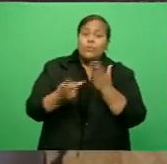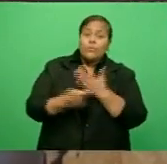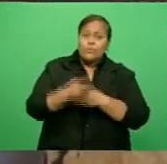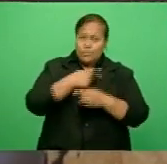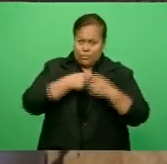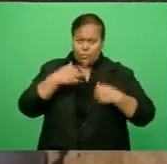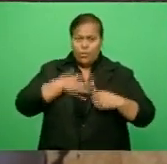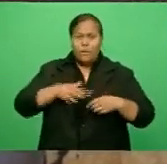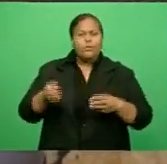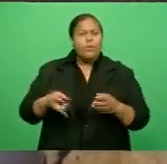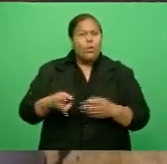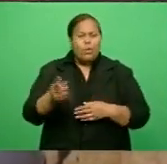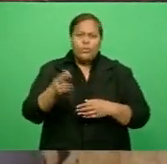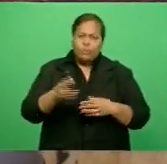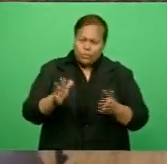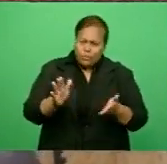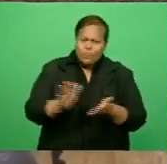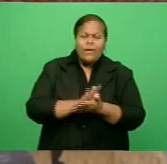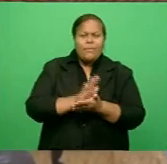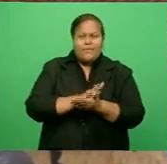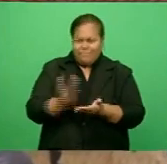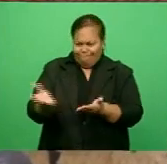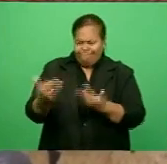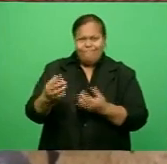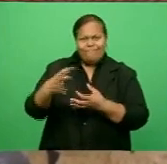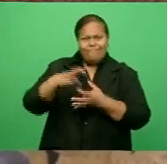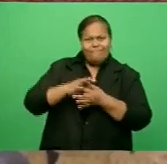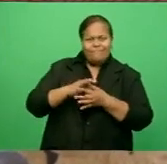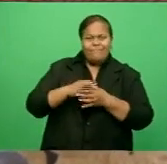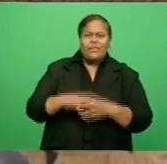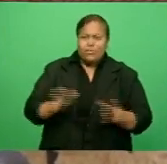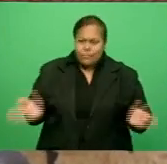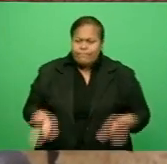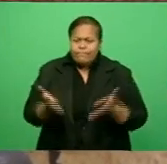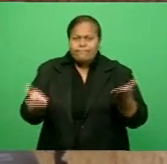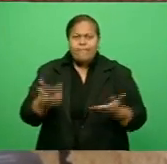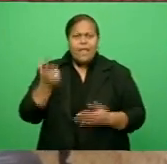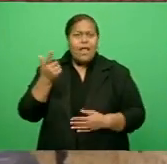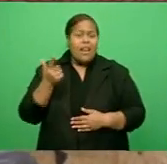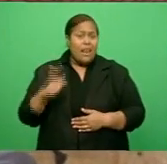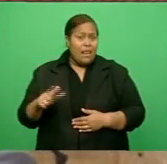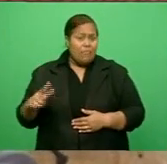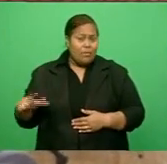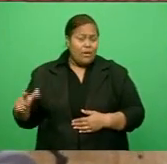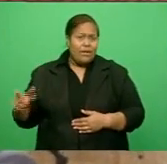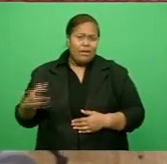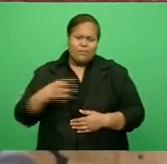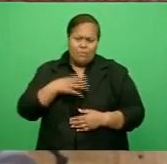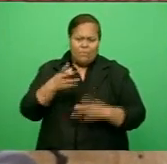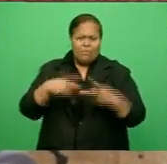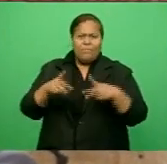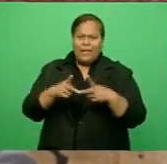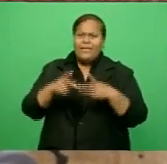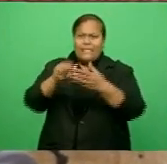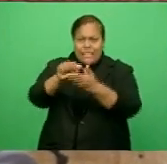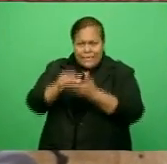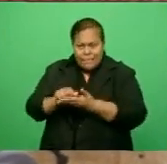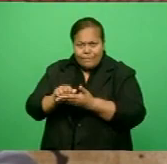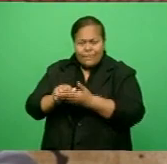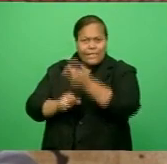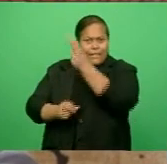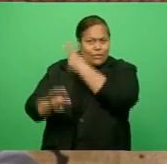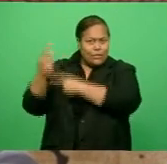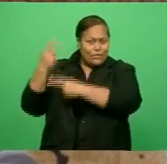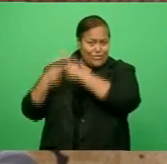commence to bring up Levuka as more of a place to not just preserve the history